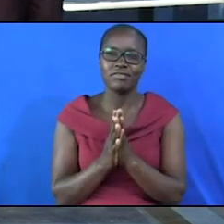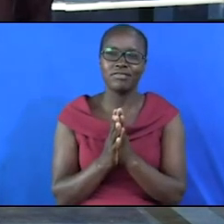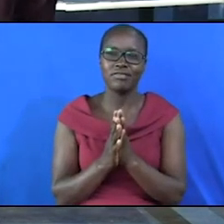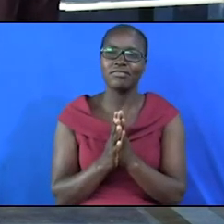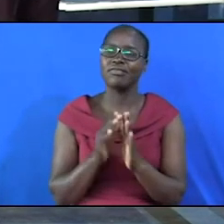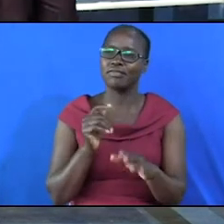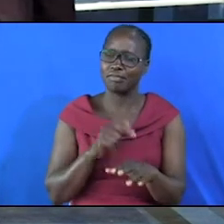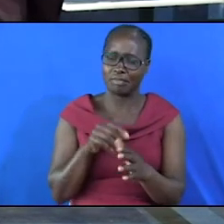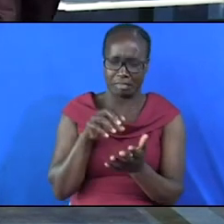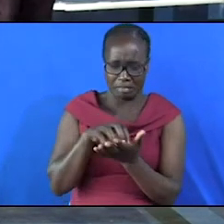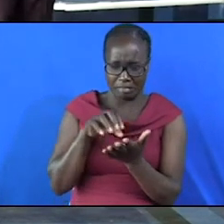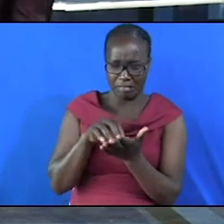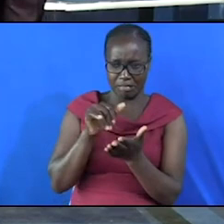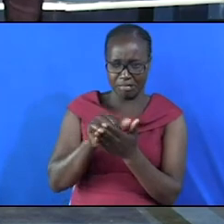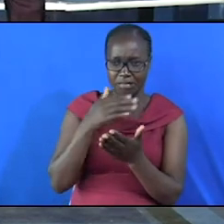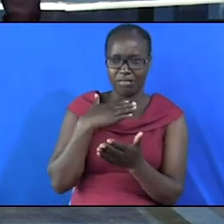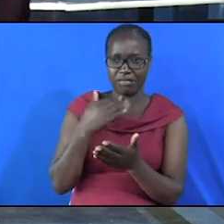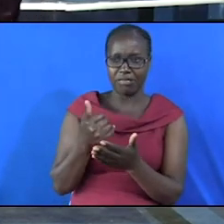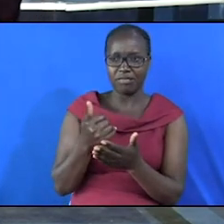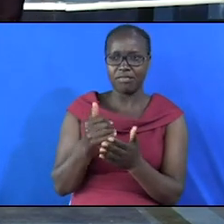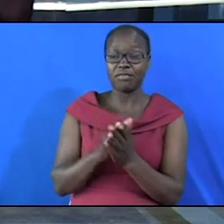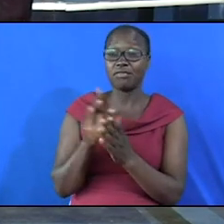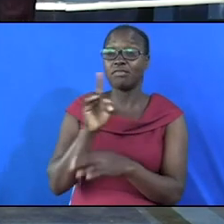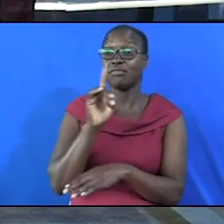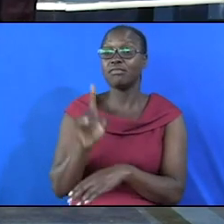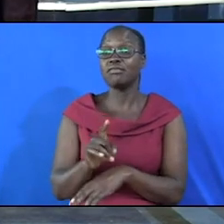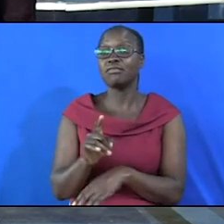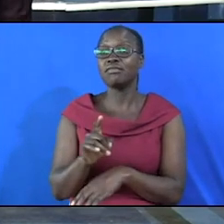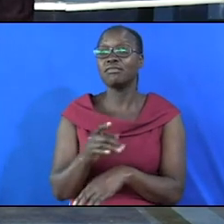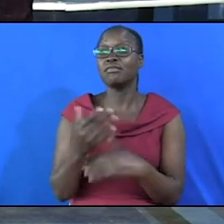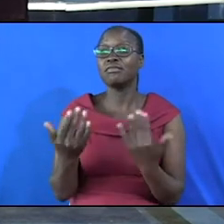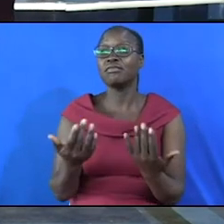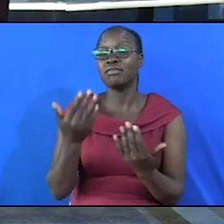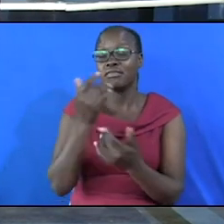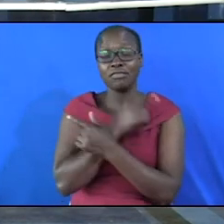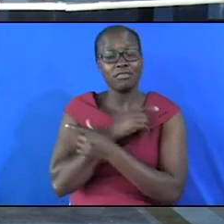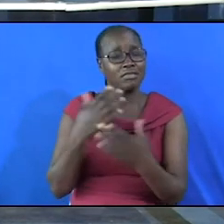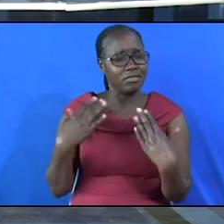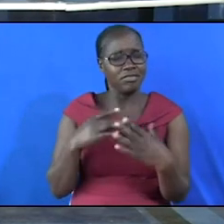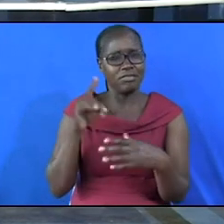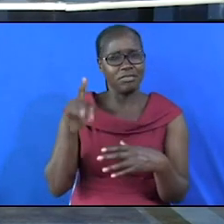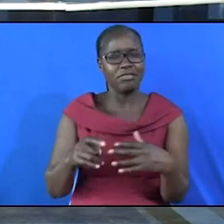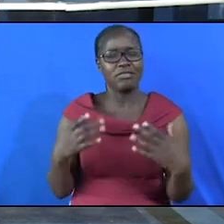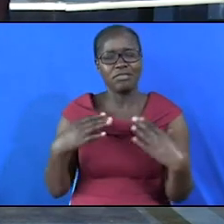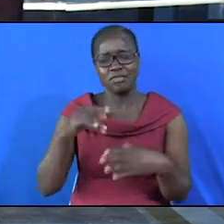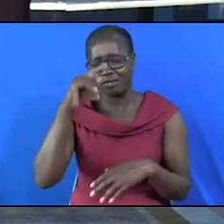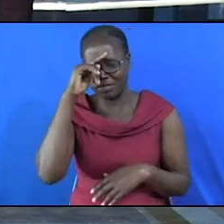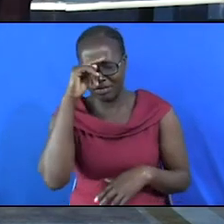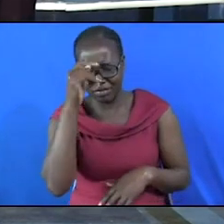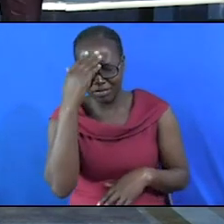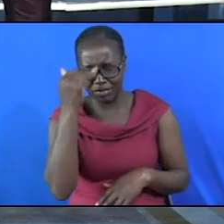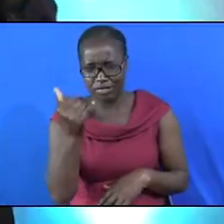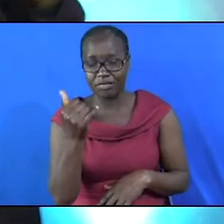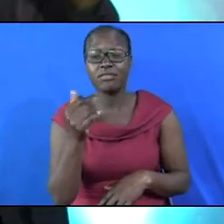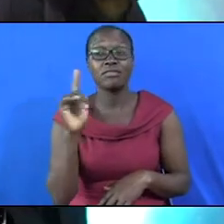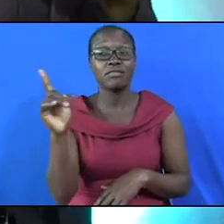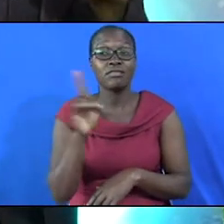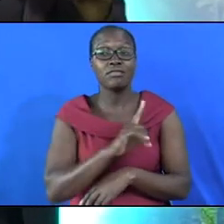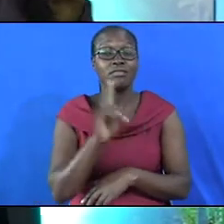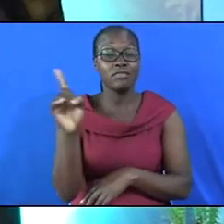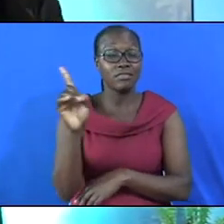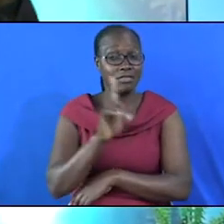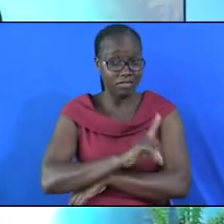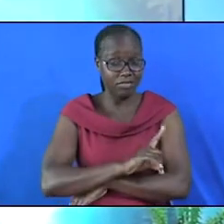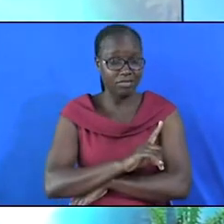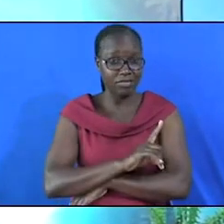whatever position that you hold, the question is, do you love people? Do you treat people with respect? Because one